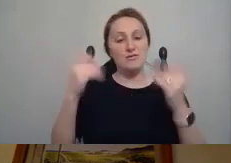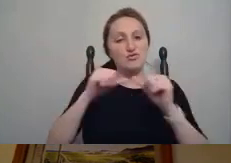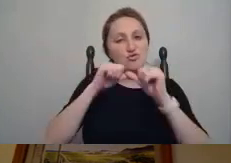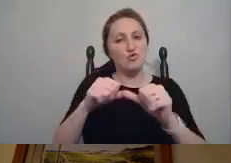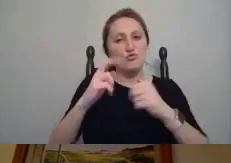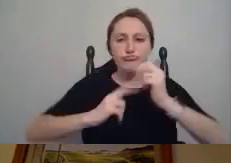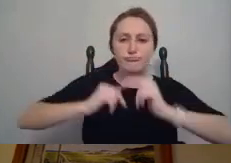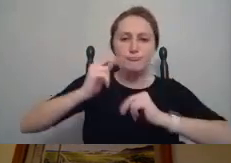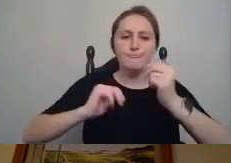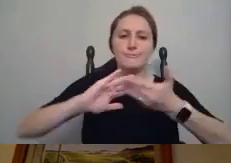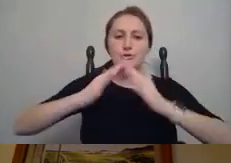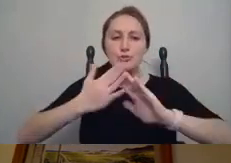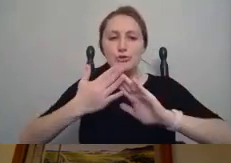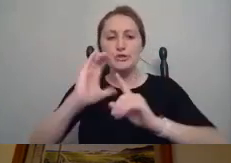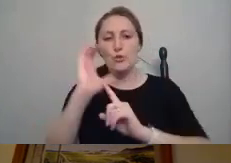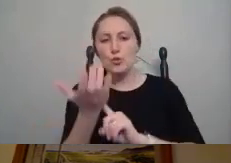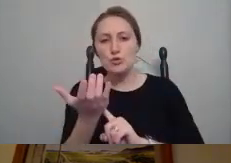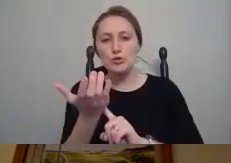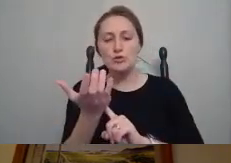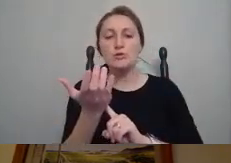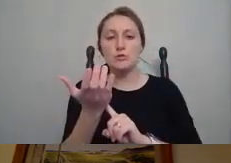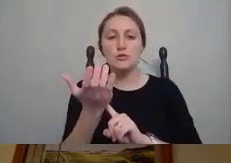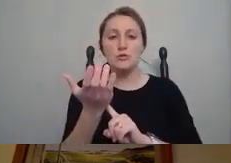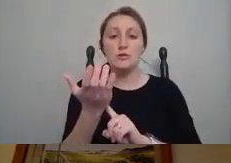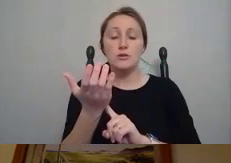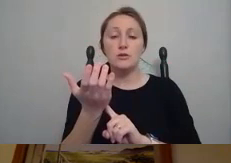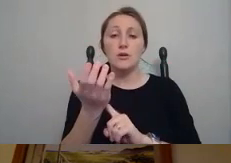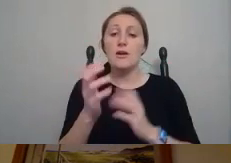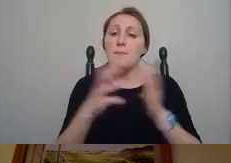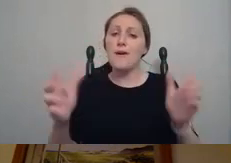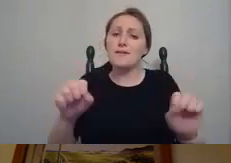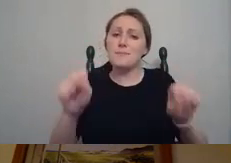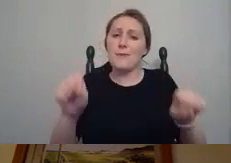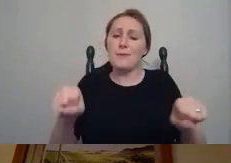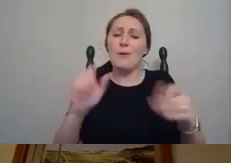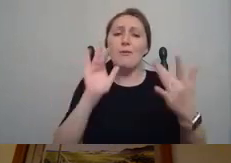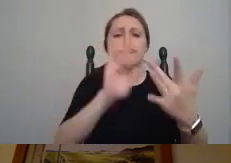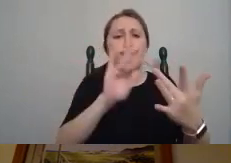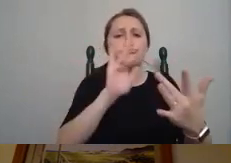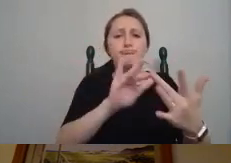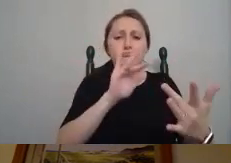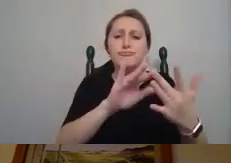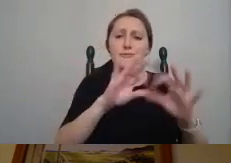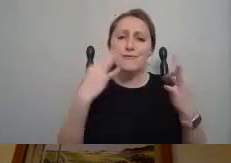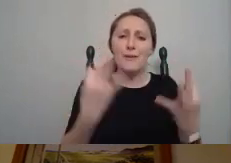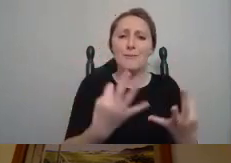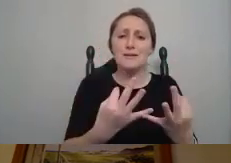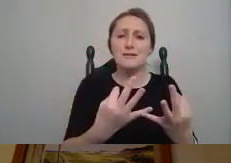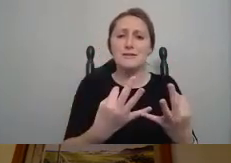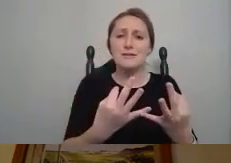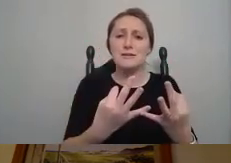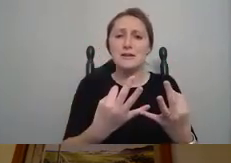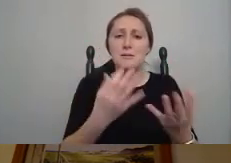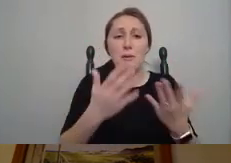would say that as much as you can, reach out to families that you might have a beginning little bit of